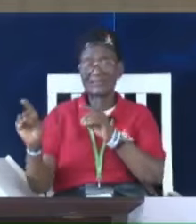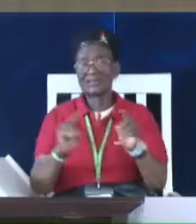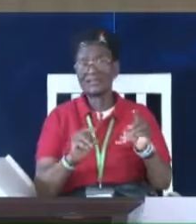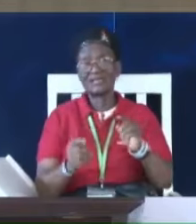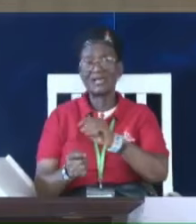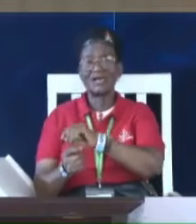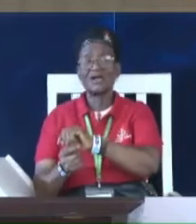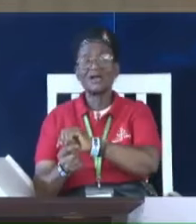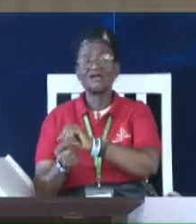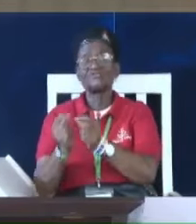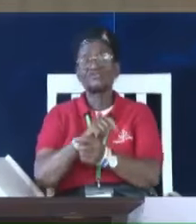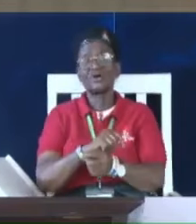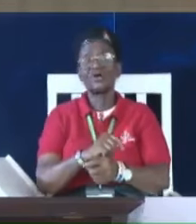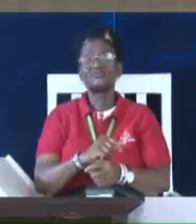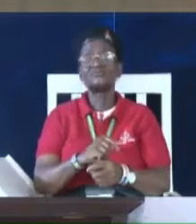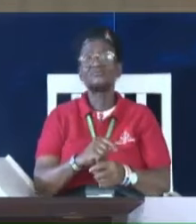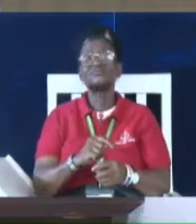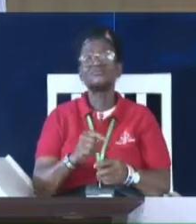Turn me to someone.